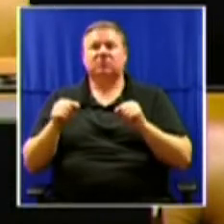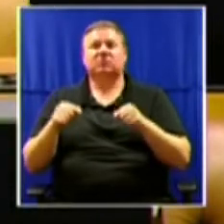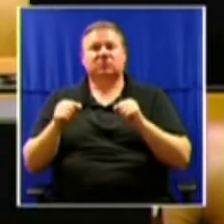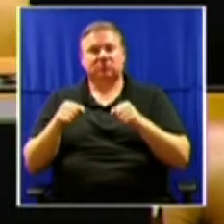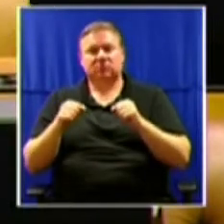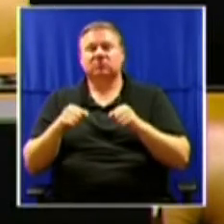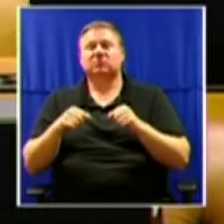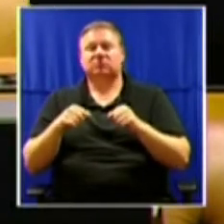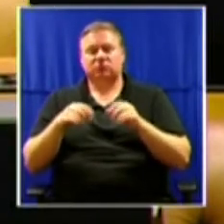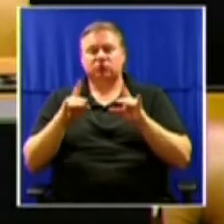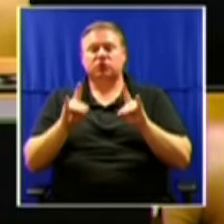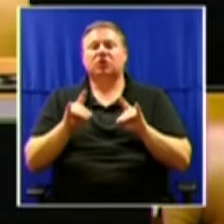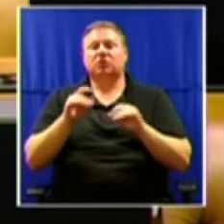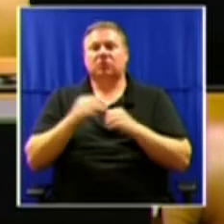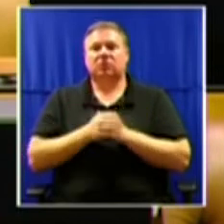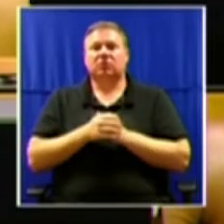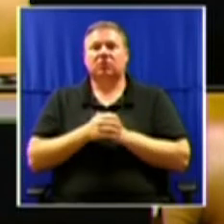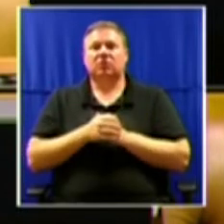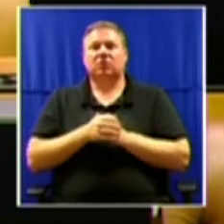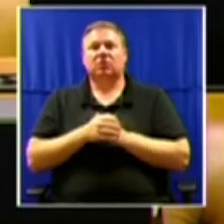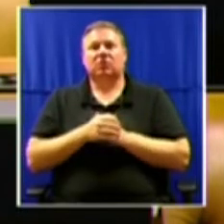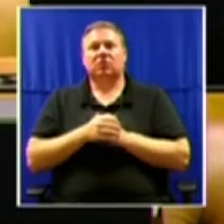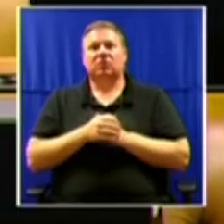got 30